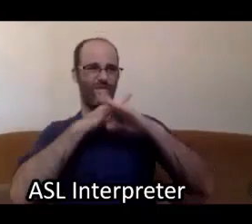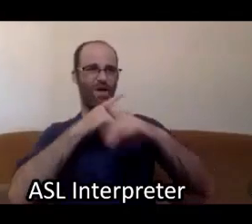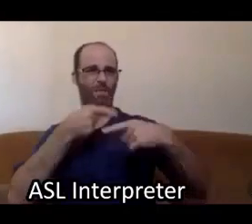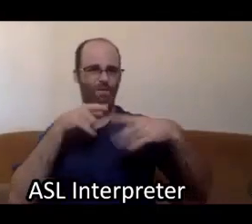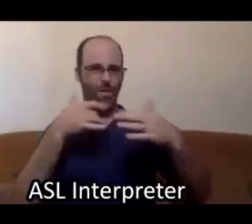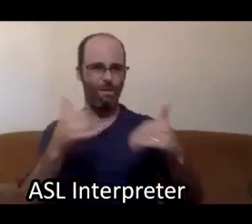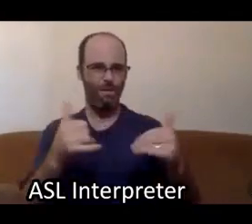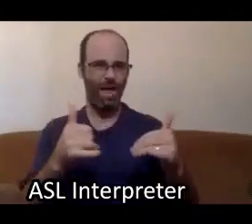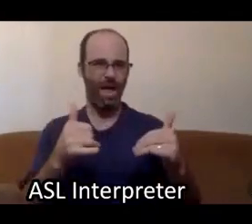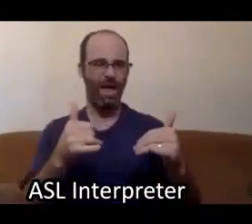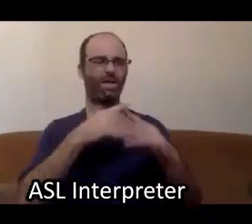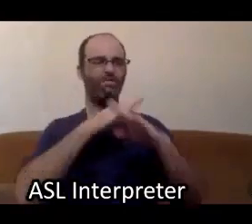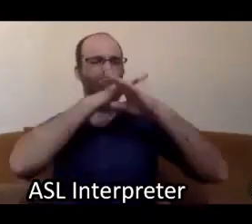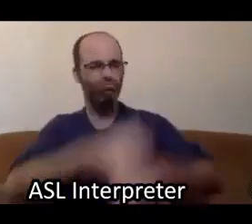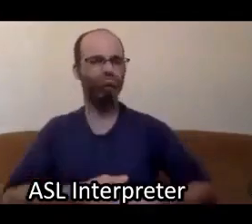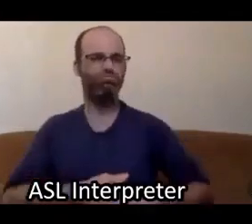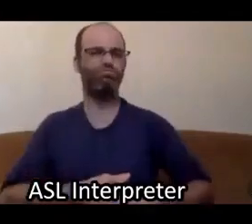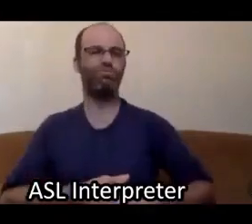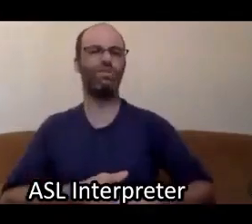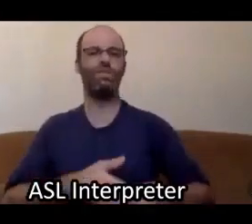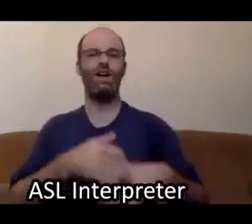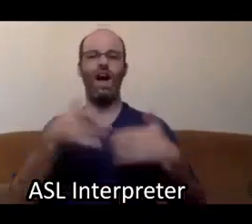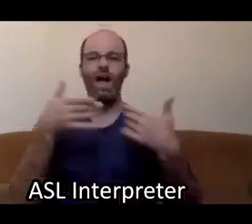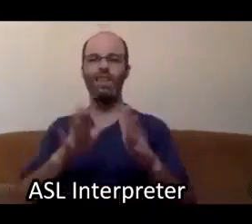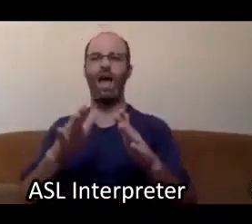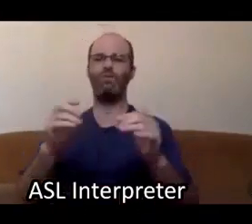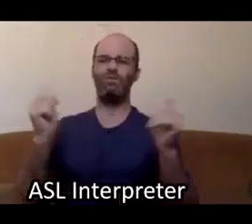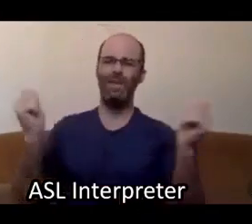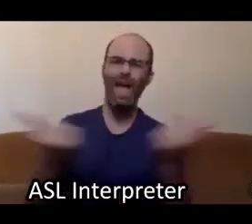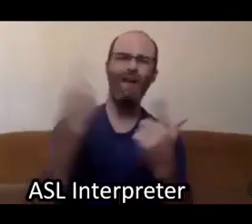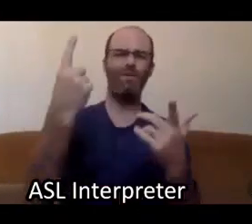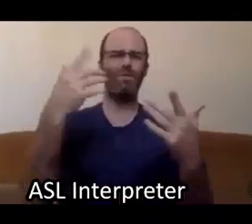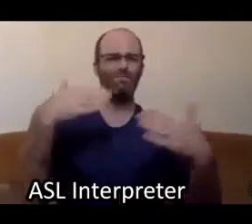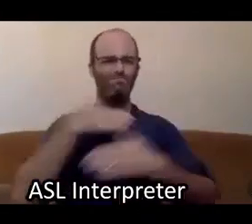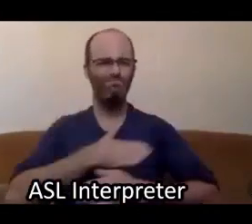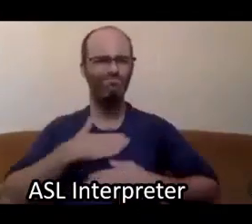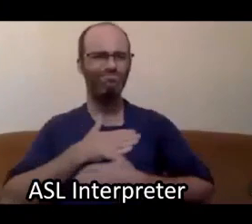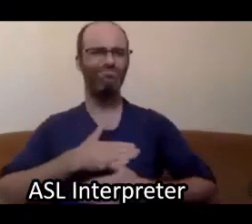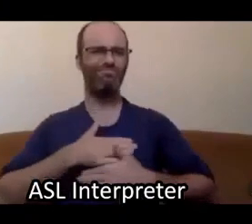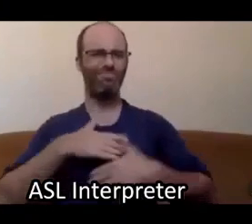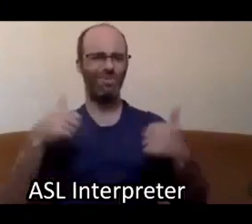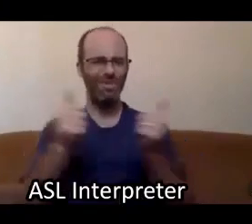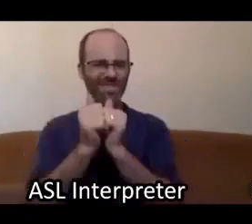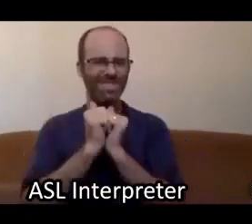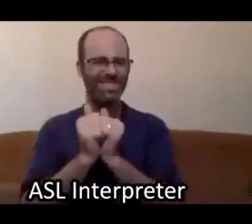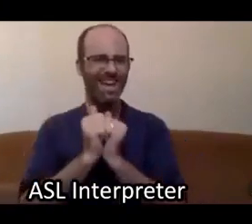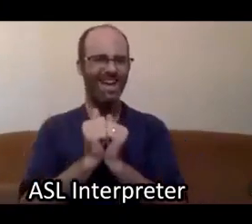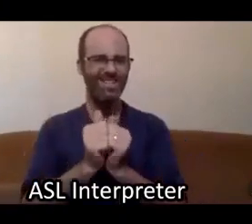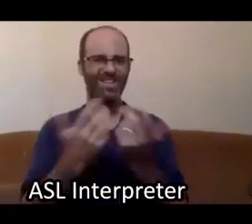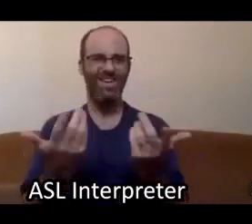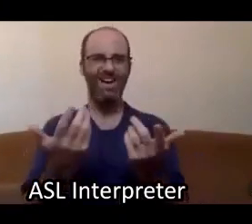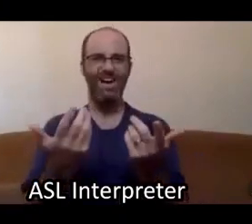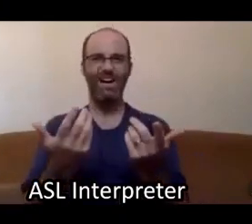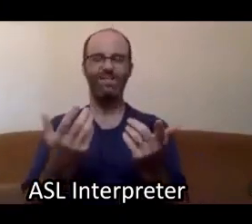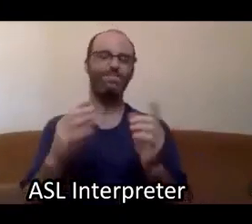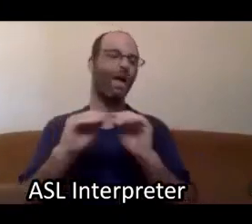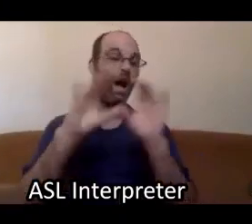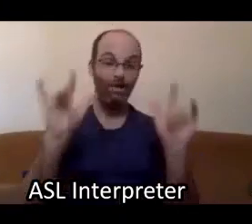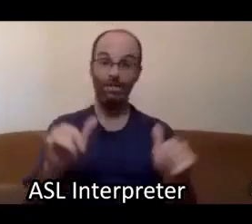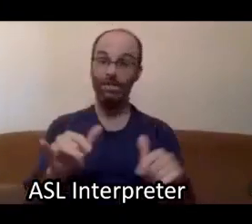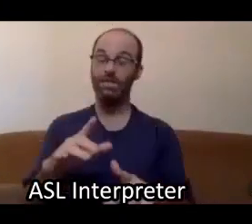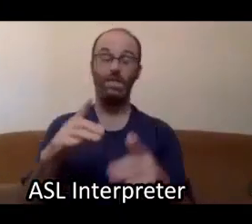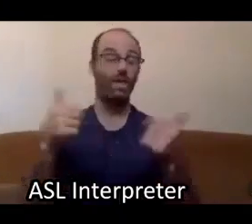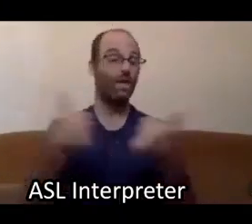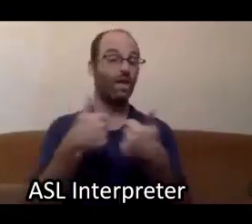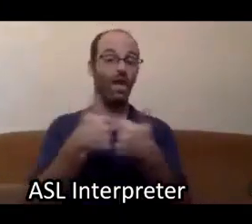of people as possible, so that everyone can enjoy something together. Obviously, gaming is key for mental health